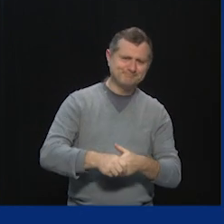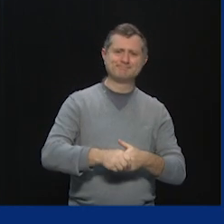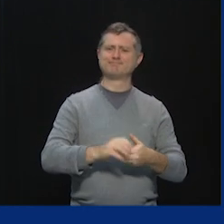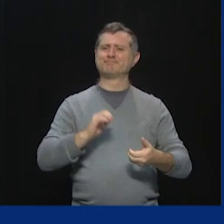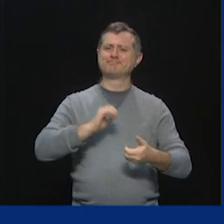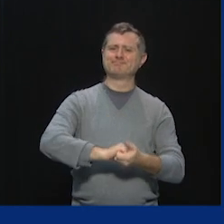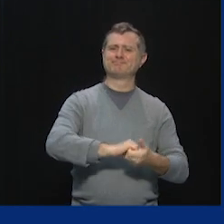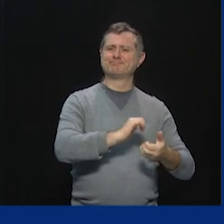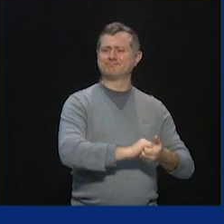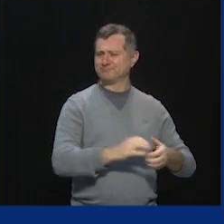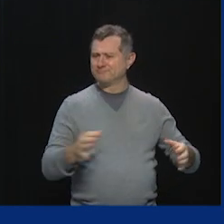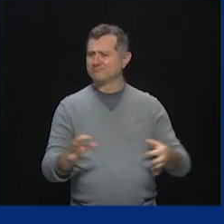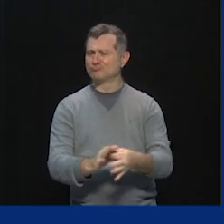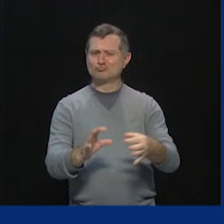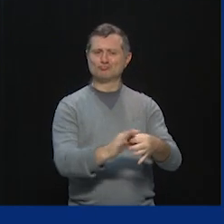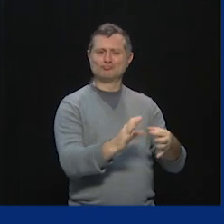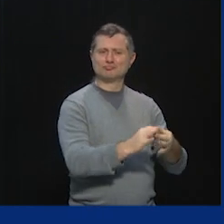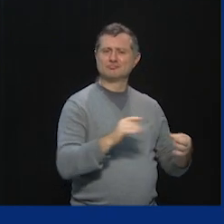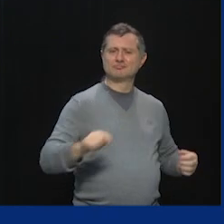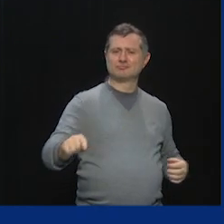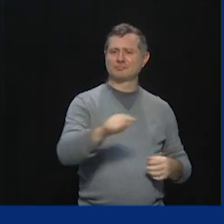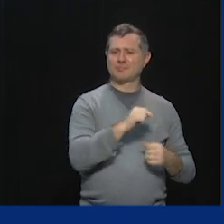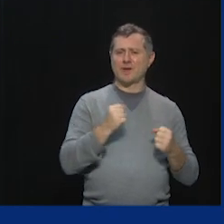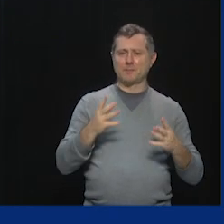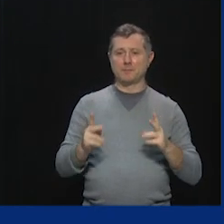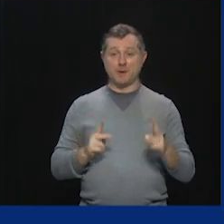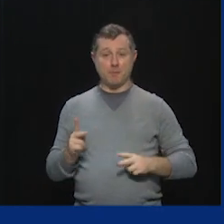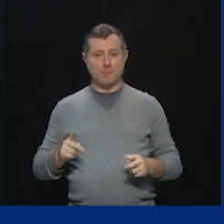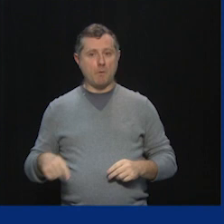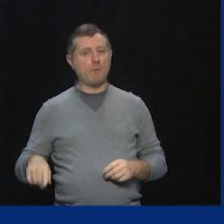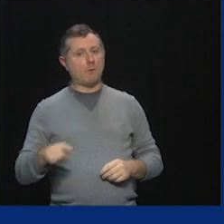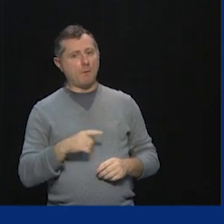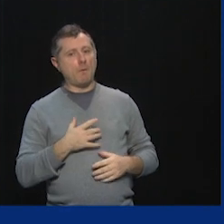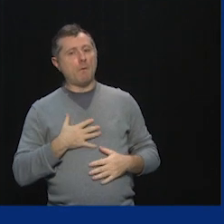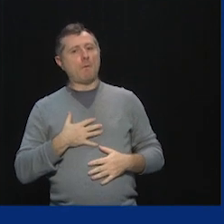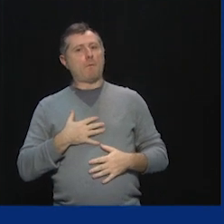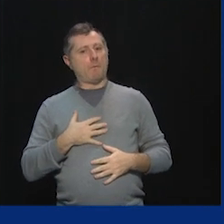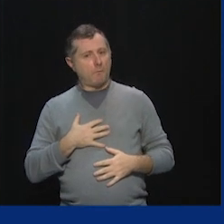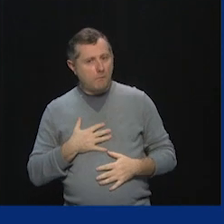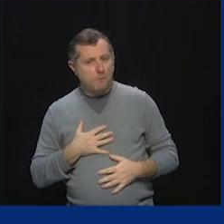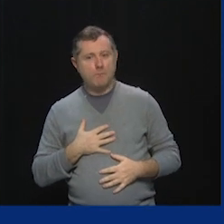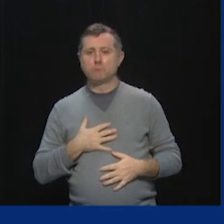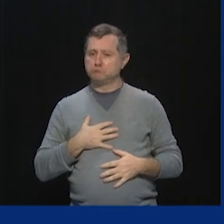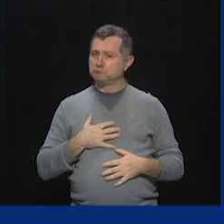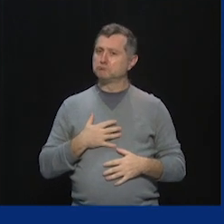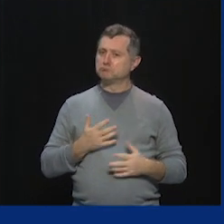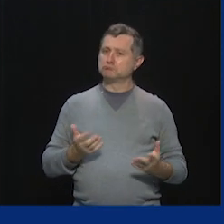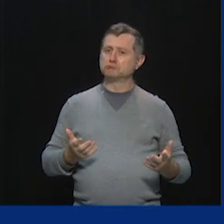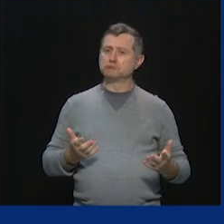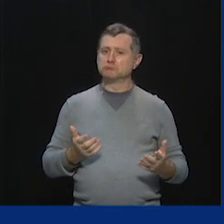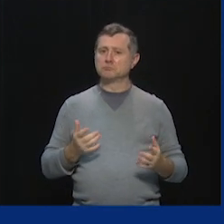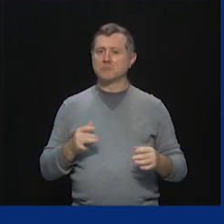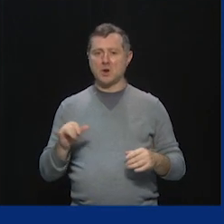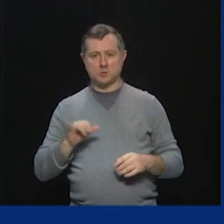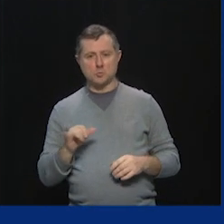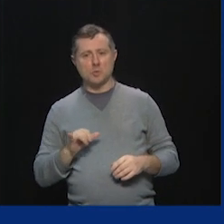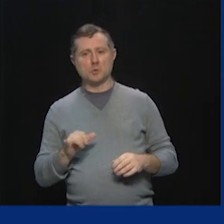And that resonated with a lot of people. It certainly resonated with me, but also in the labor movement, we have this